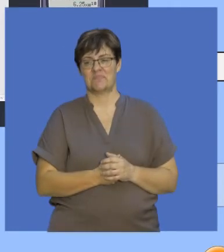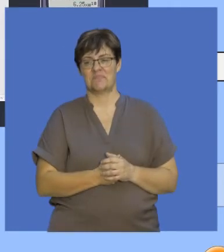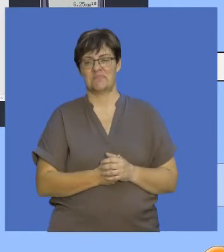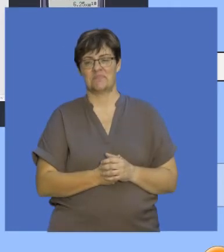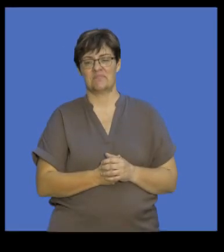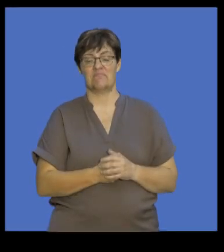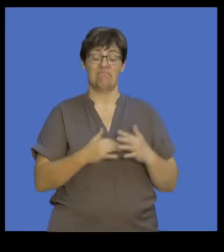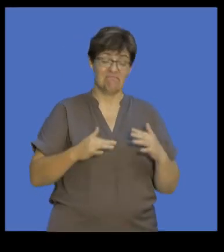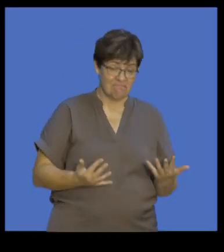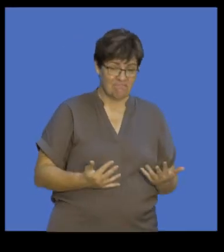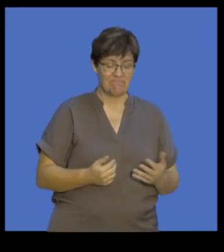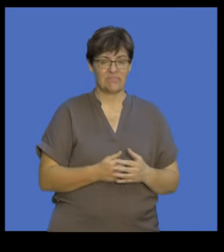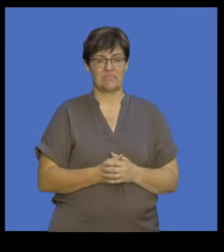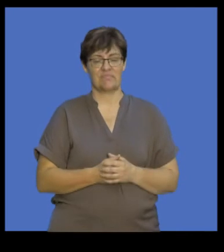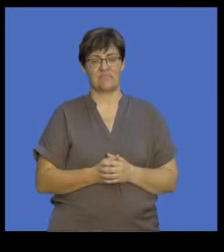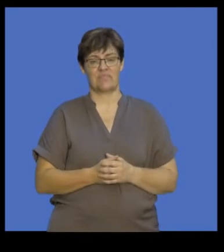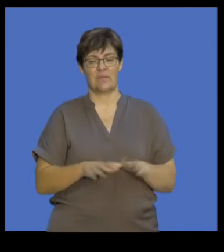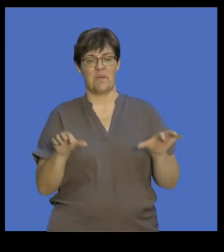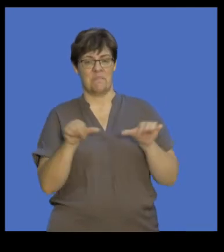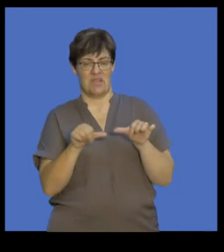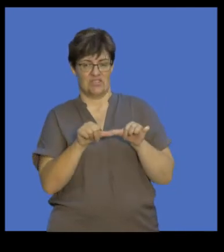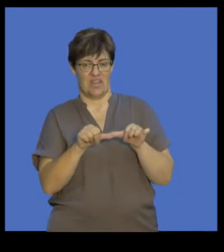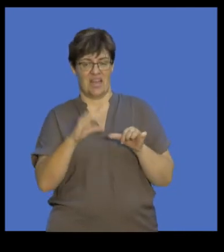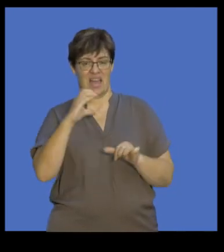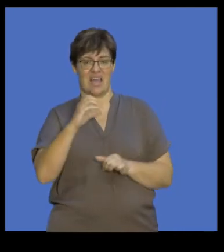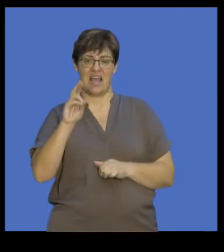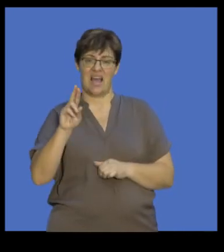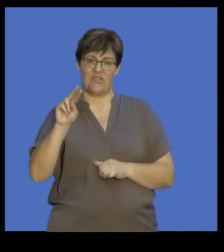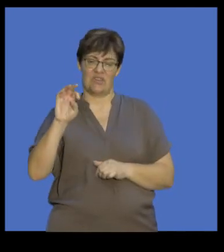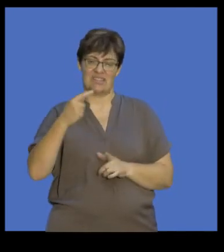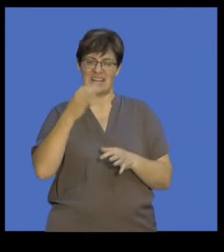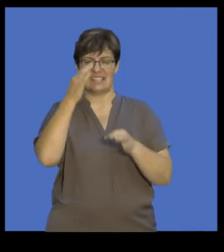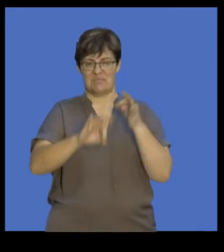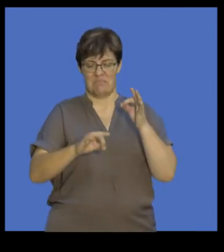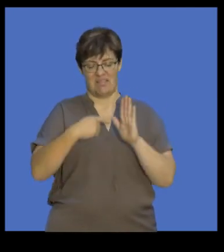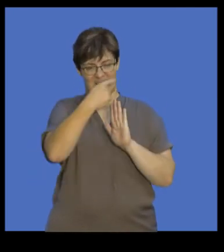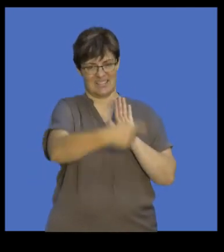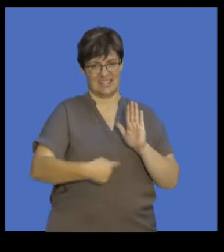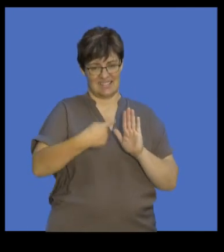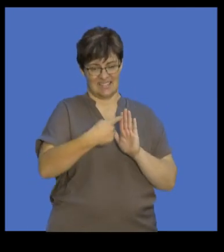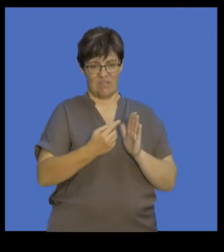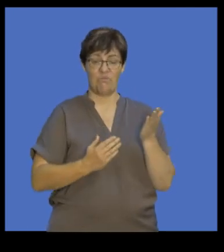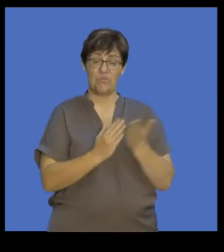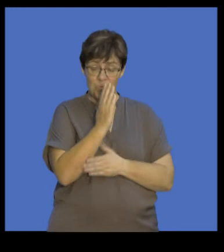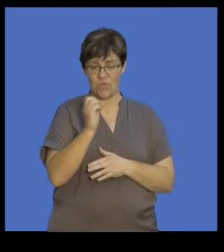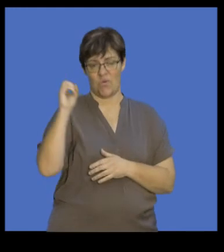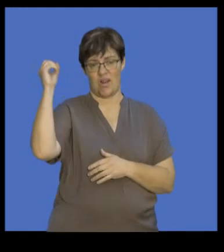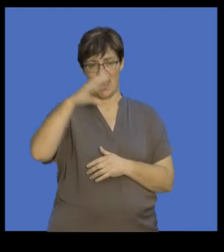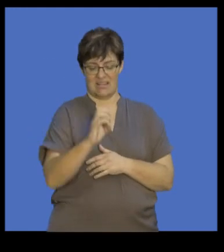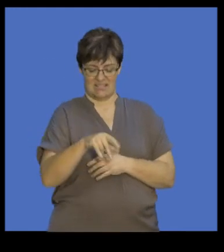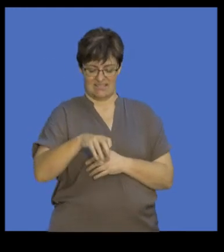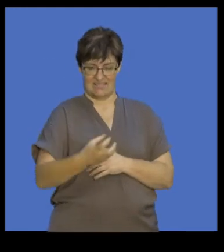okay? Right, so that's how we measure current in a simple circuit across through a light bulb,